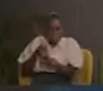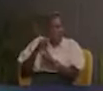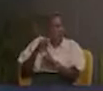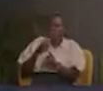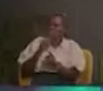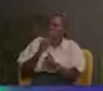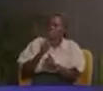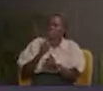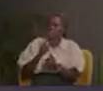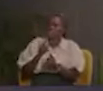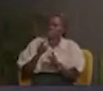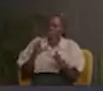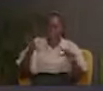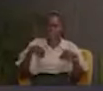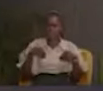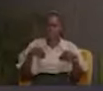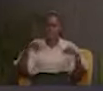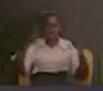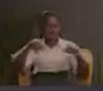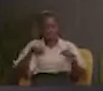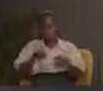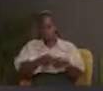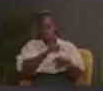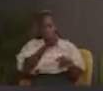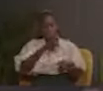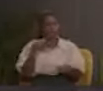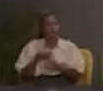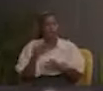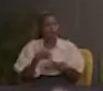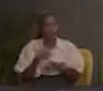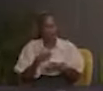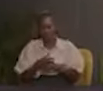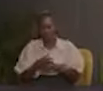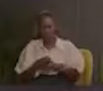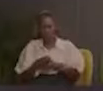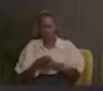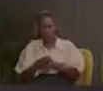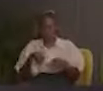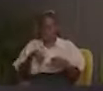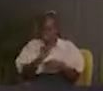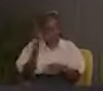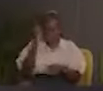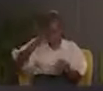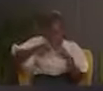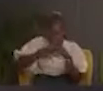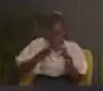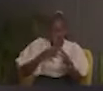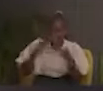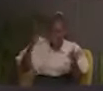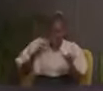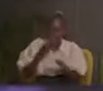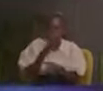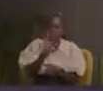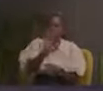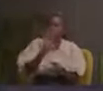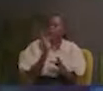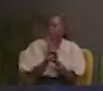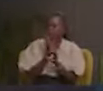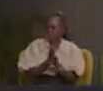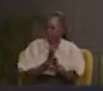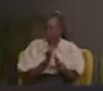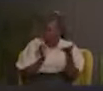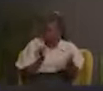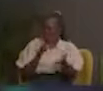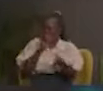difficult. And he's still the author and the finisher of faith. Is it not in your Bible? If it be